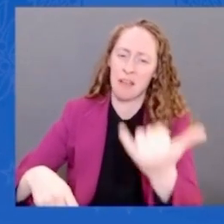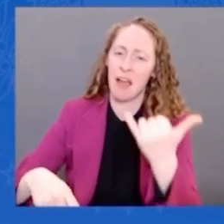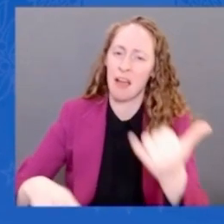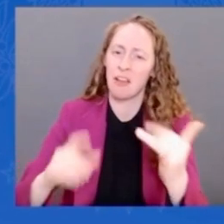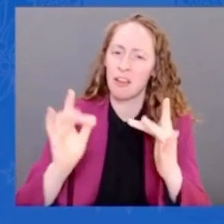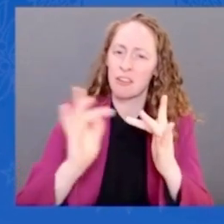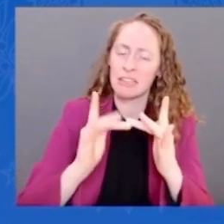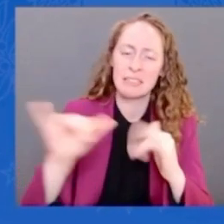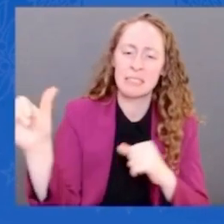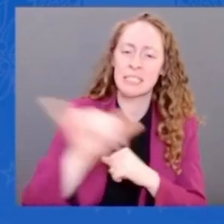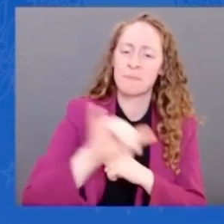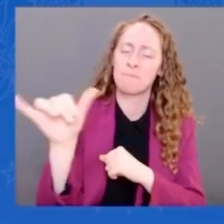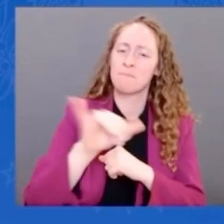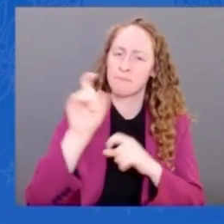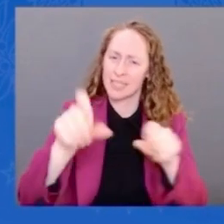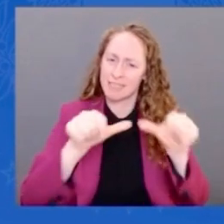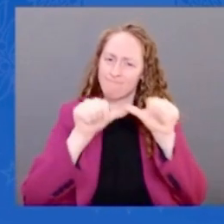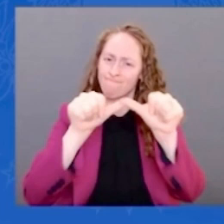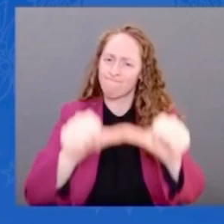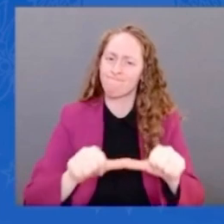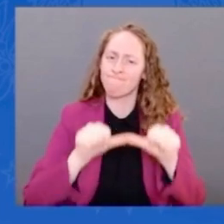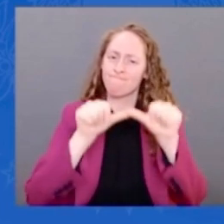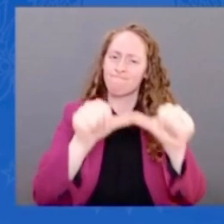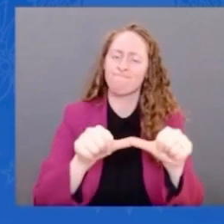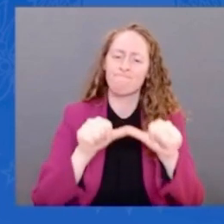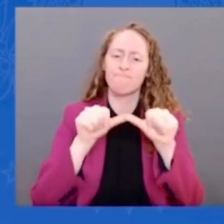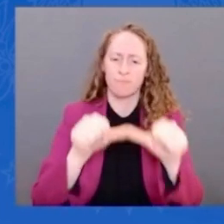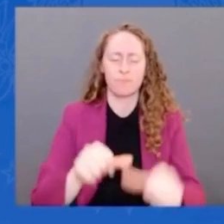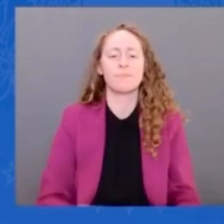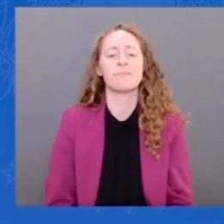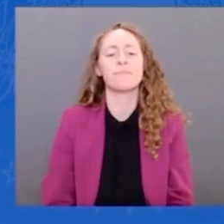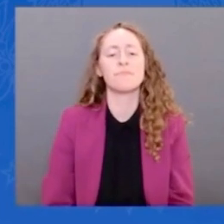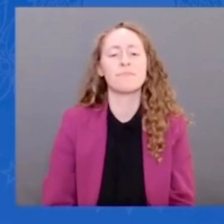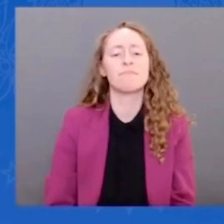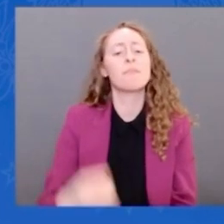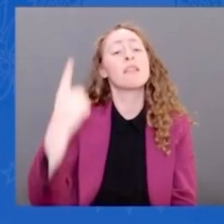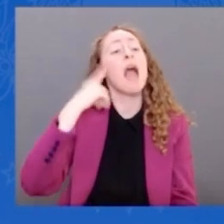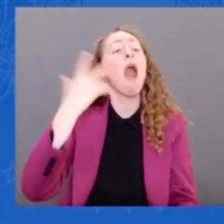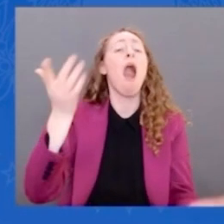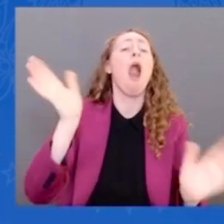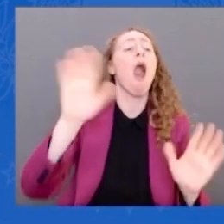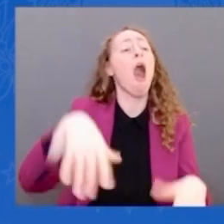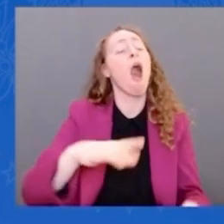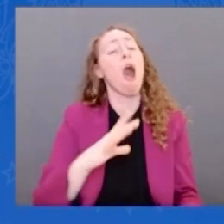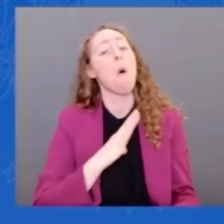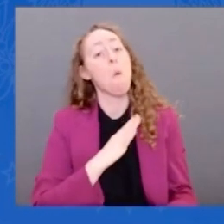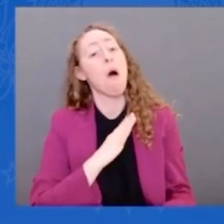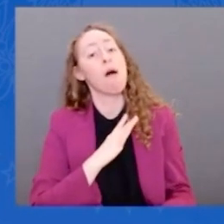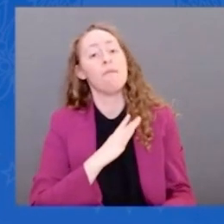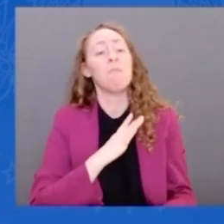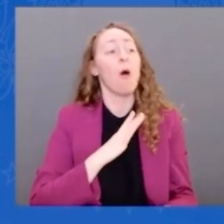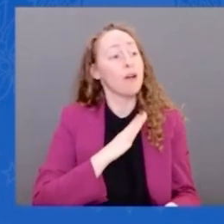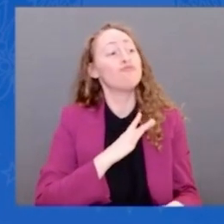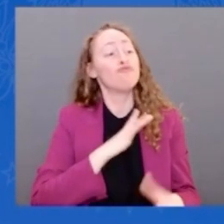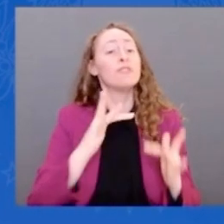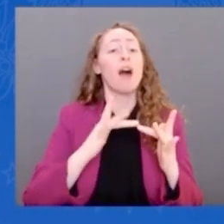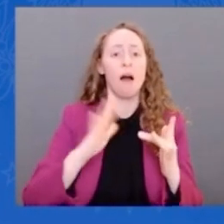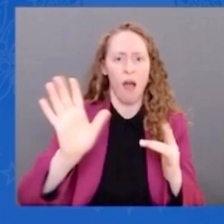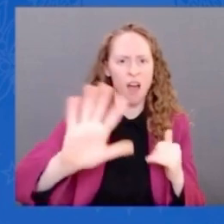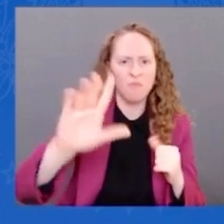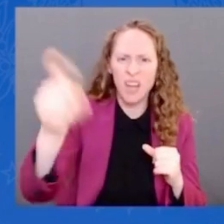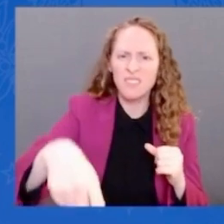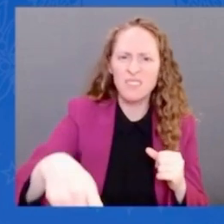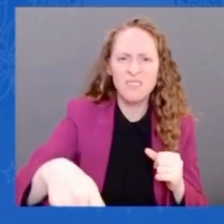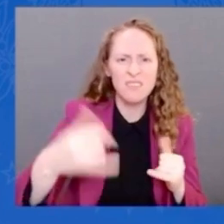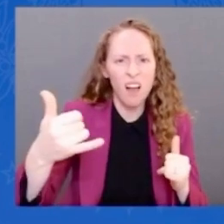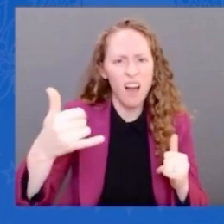luxury any longer. It's a necessity. And that's why the bipartisan infrastructure law included